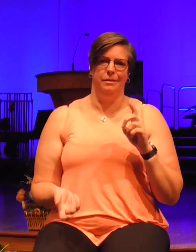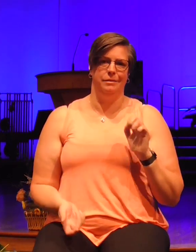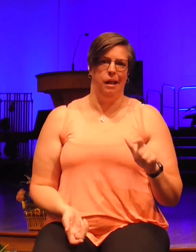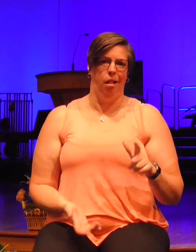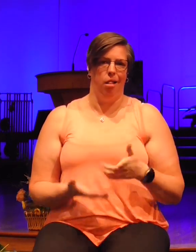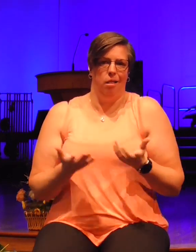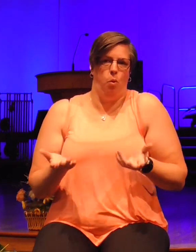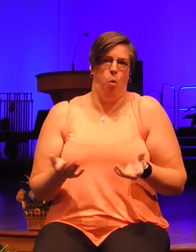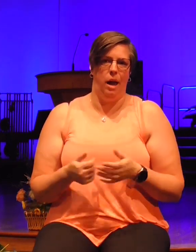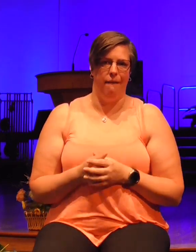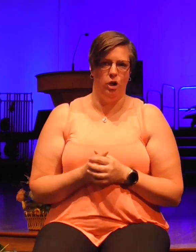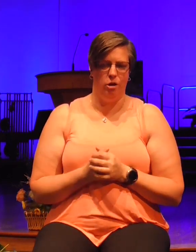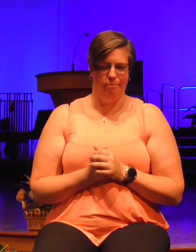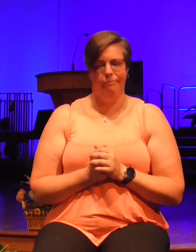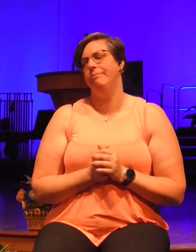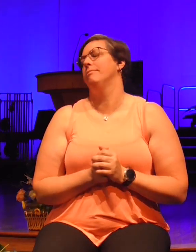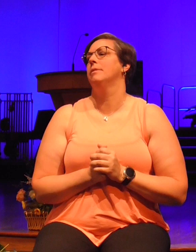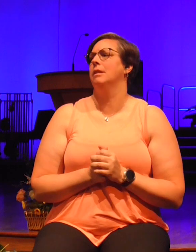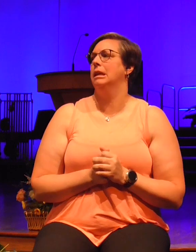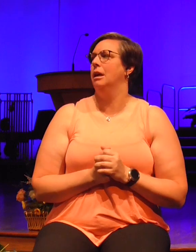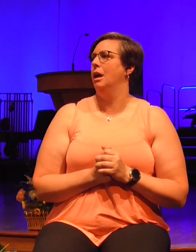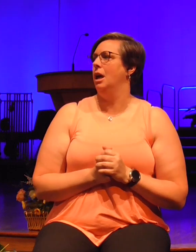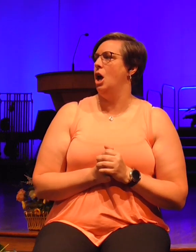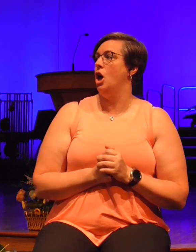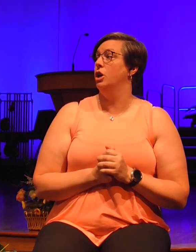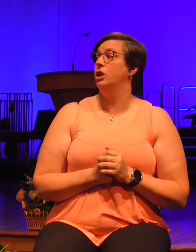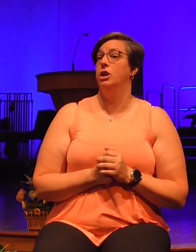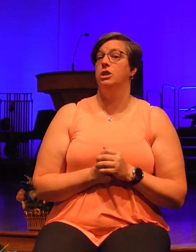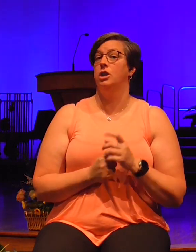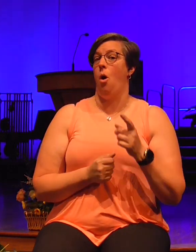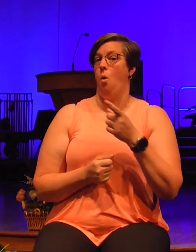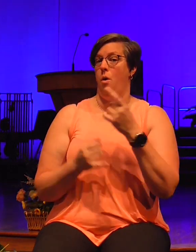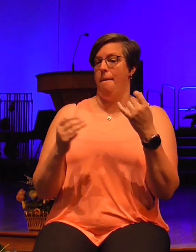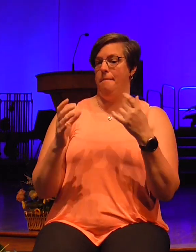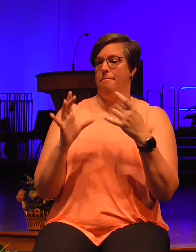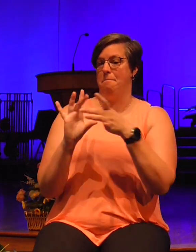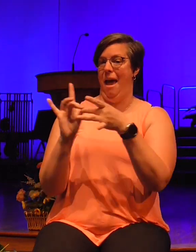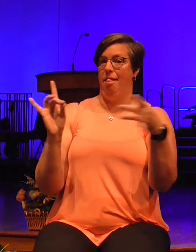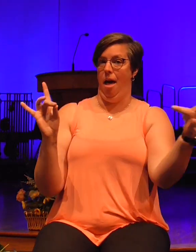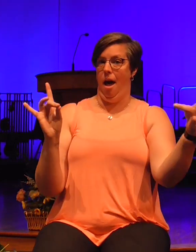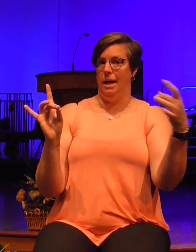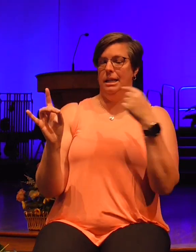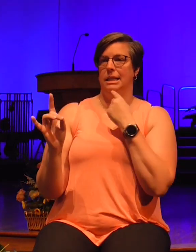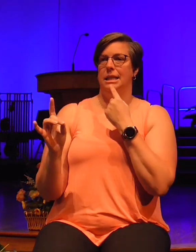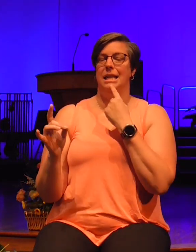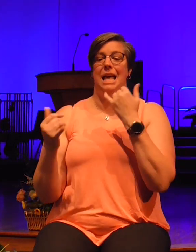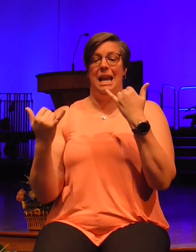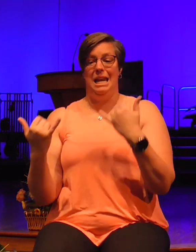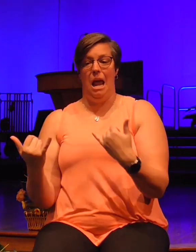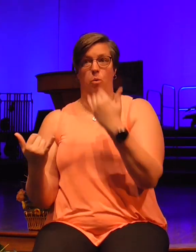Ultimately, the line goes like this, now you know why, and get on with it.